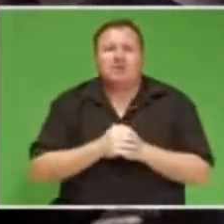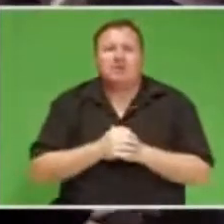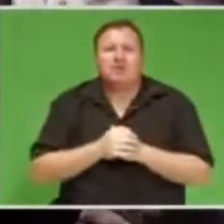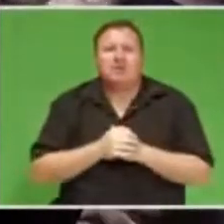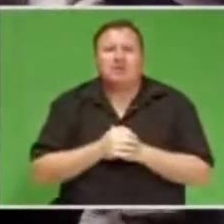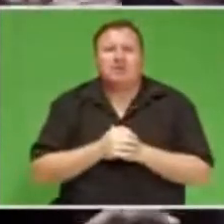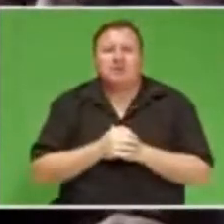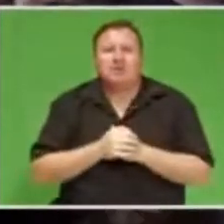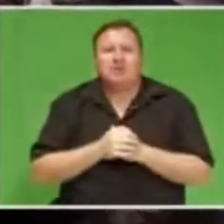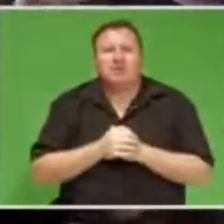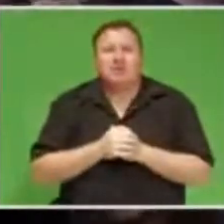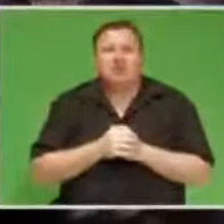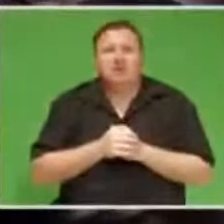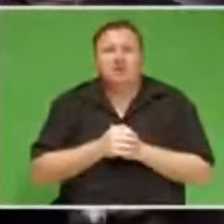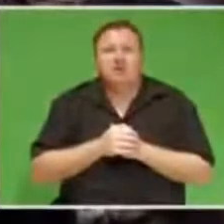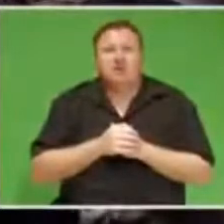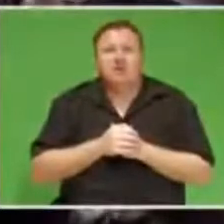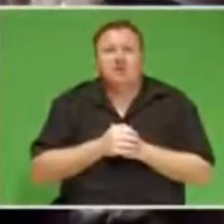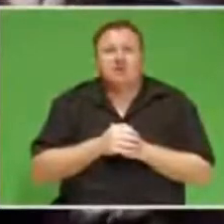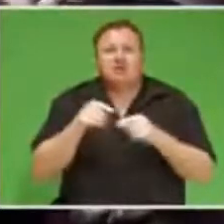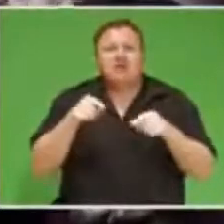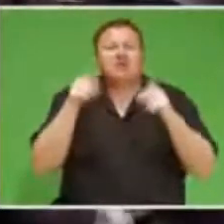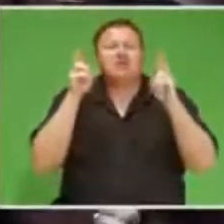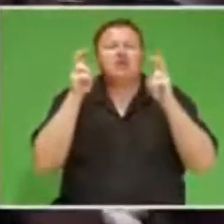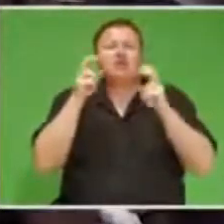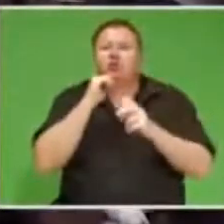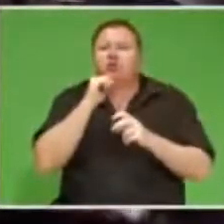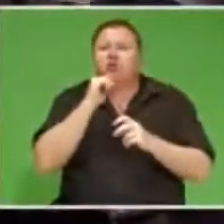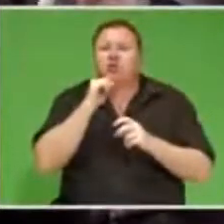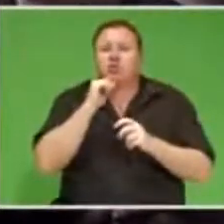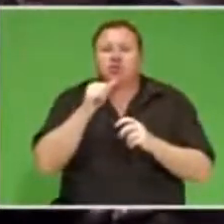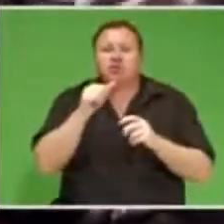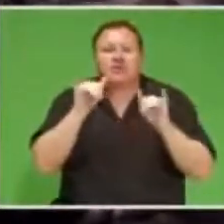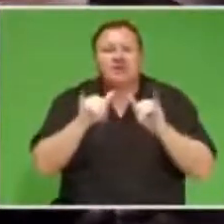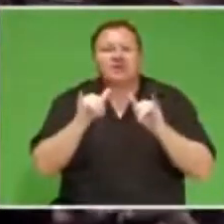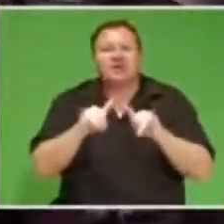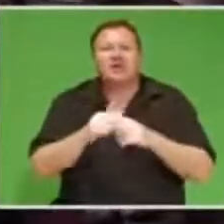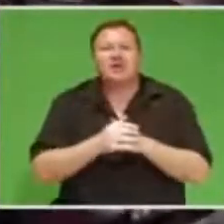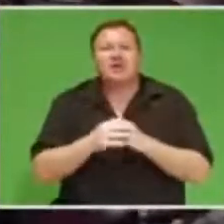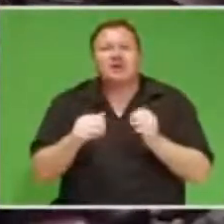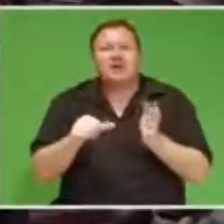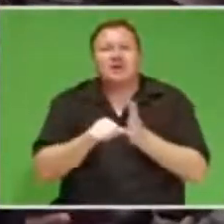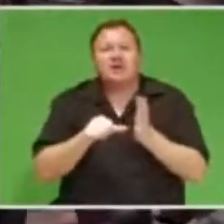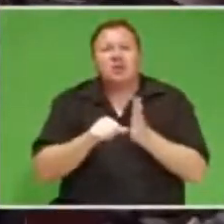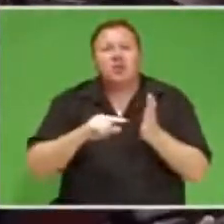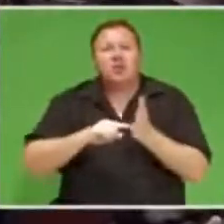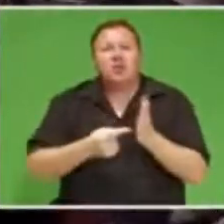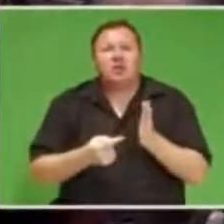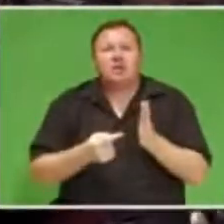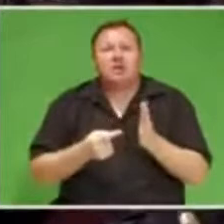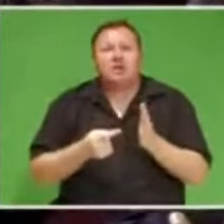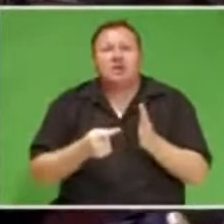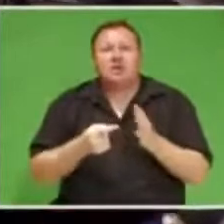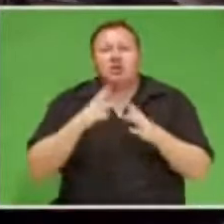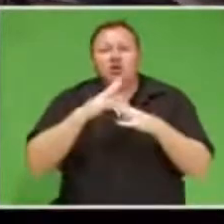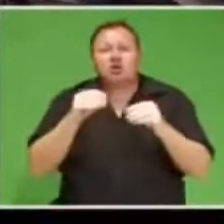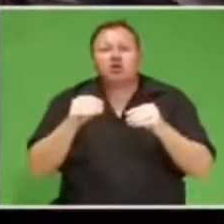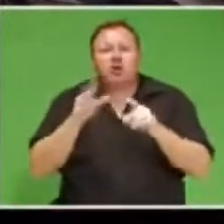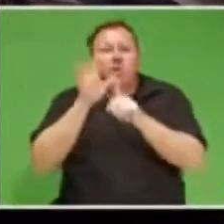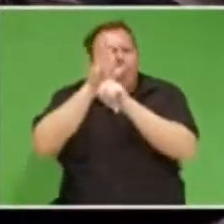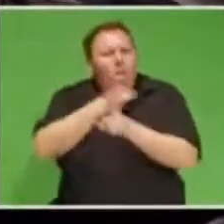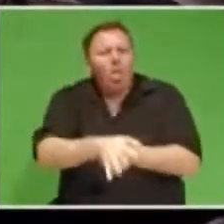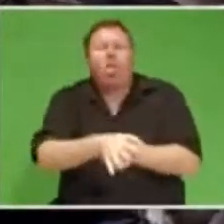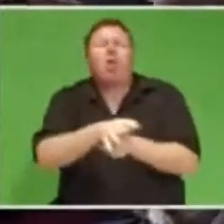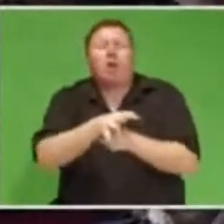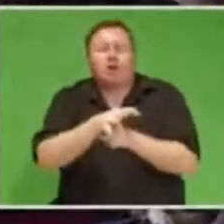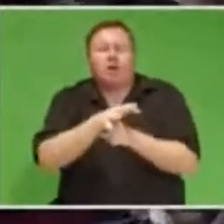not going to let this matter lie here. It is an important point to prevent the intimidation of members of parliament by members of the